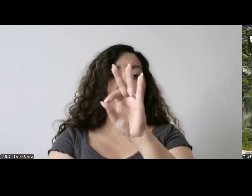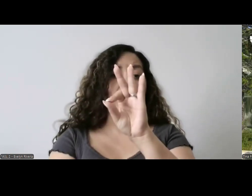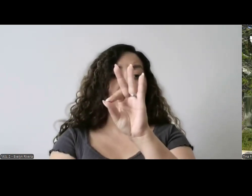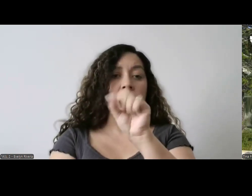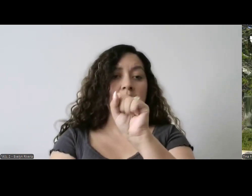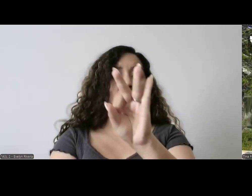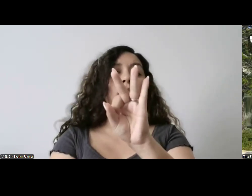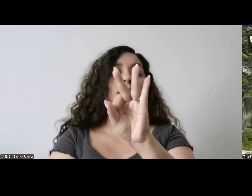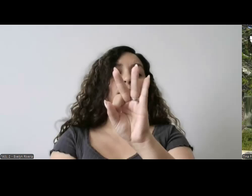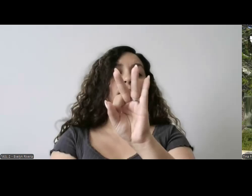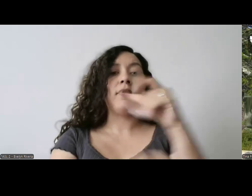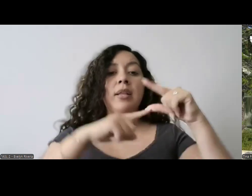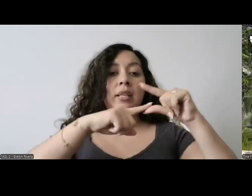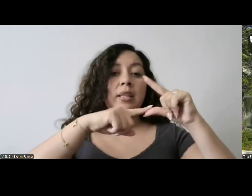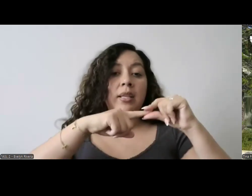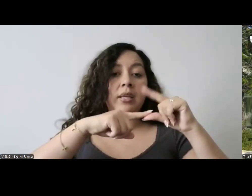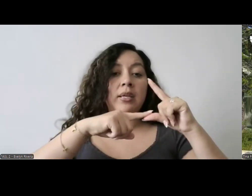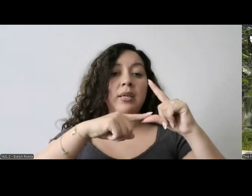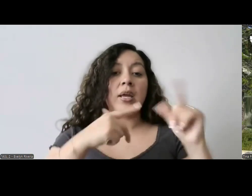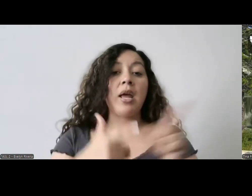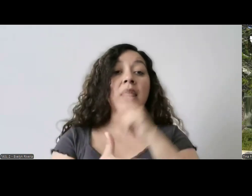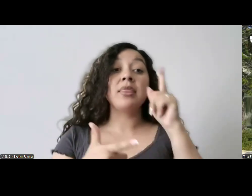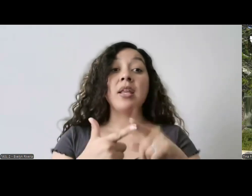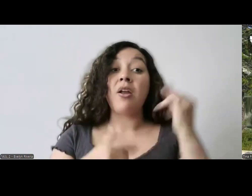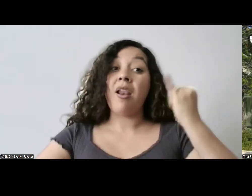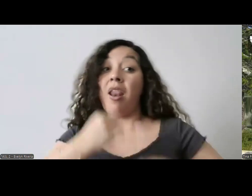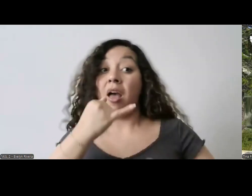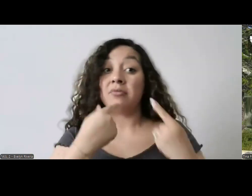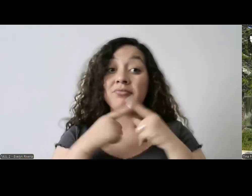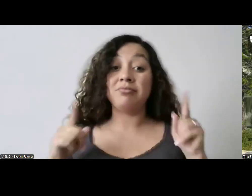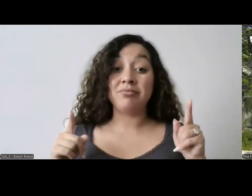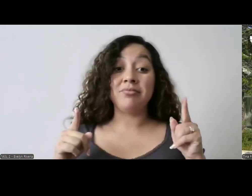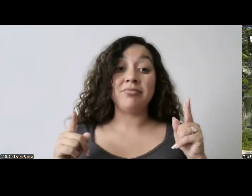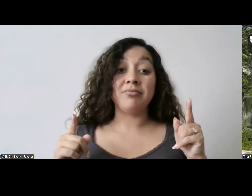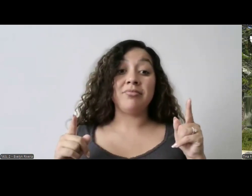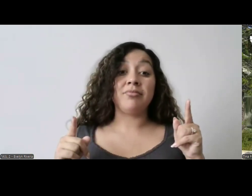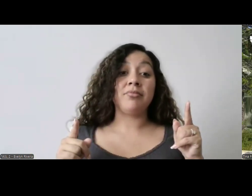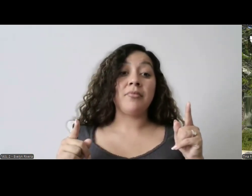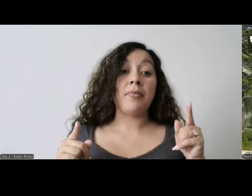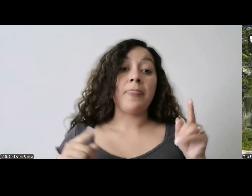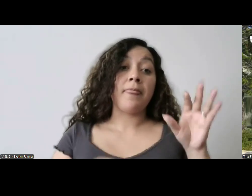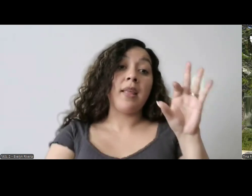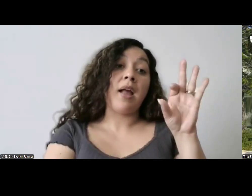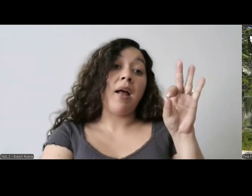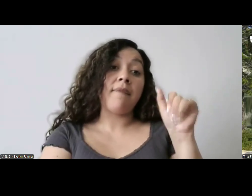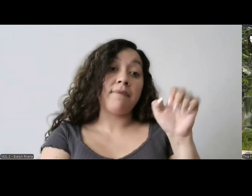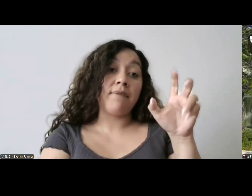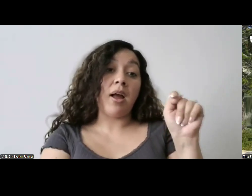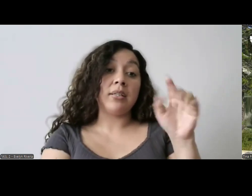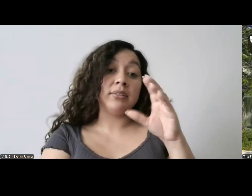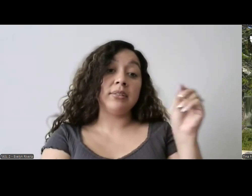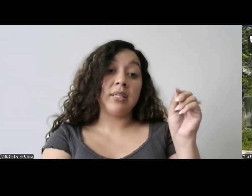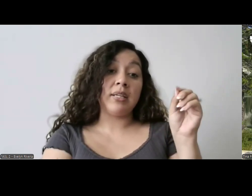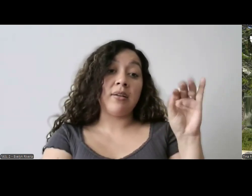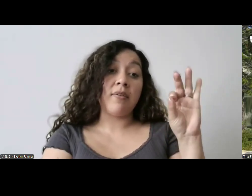our last update is the facts and figures for the state of California. If you were here